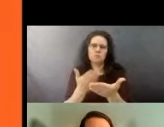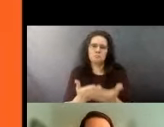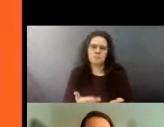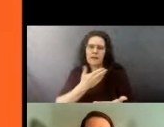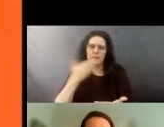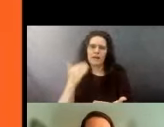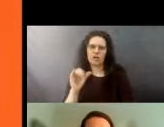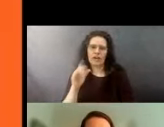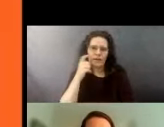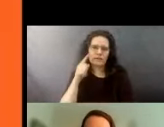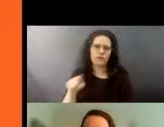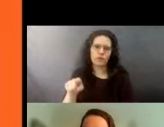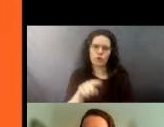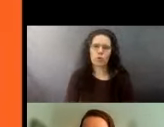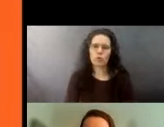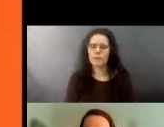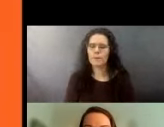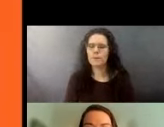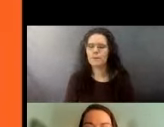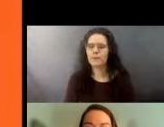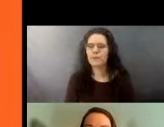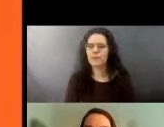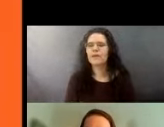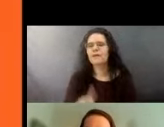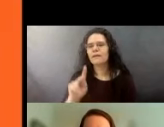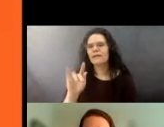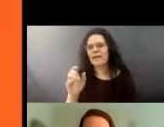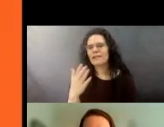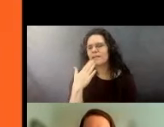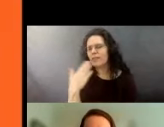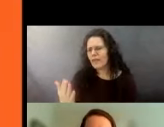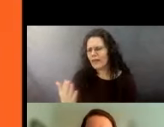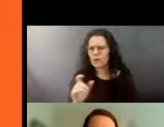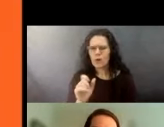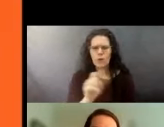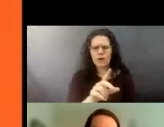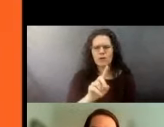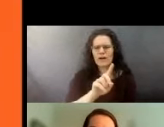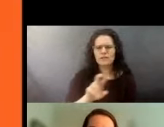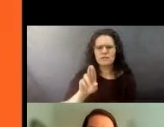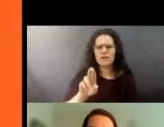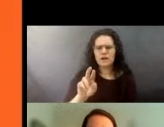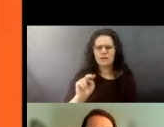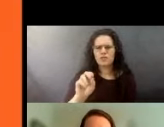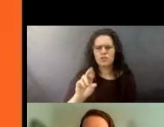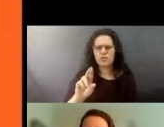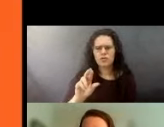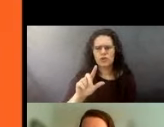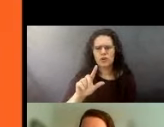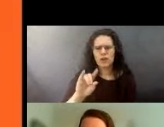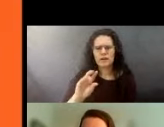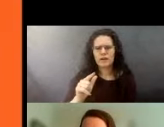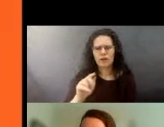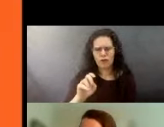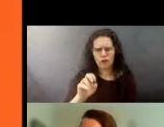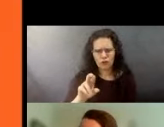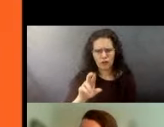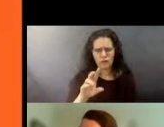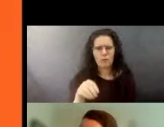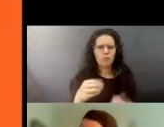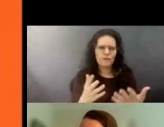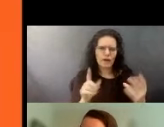Thank you. I'm curious, Dr. Nerlinger, from the provider perspective, I guess, are there certain data points